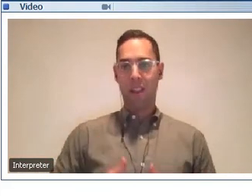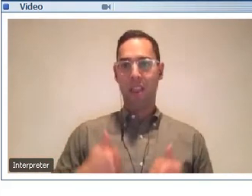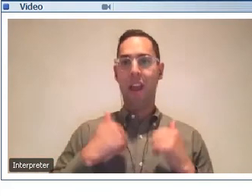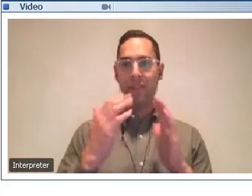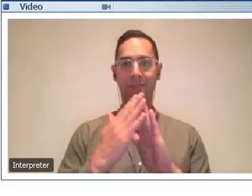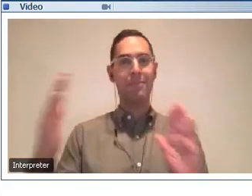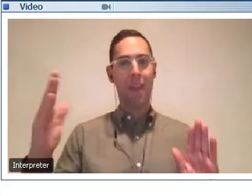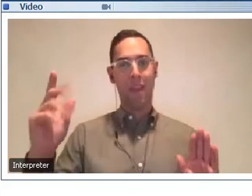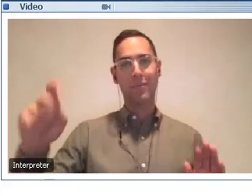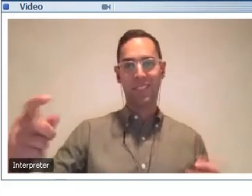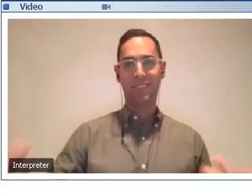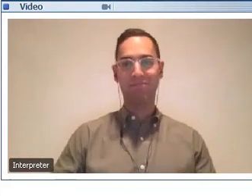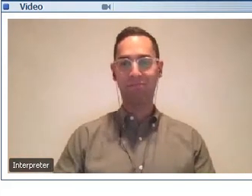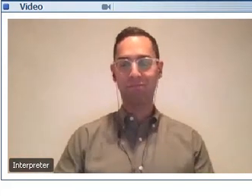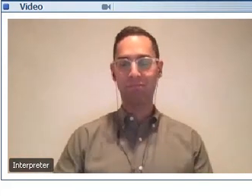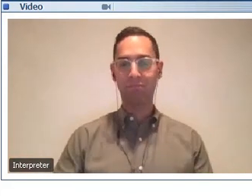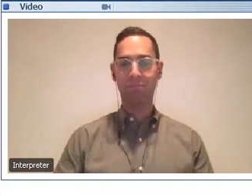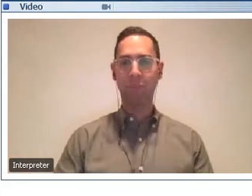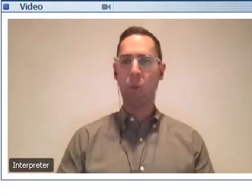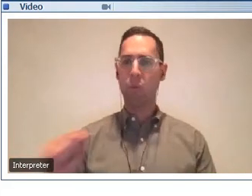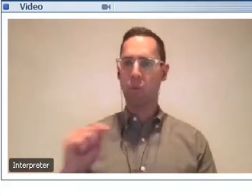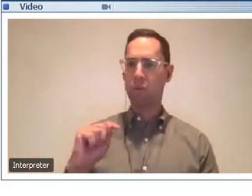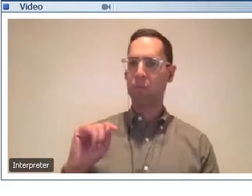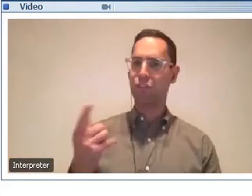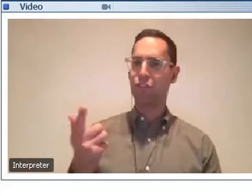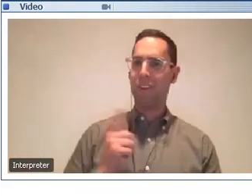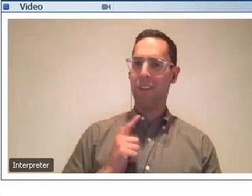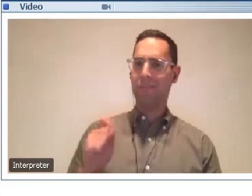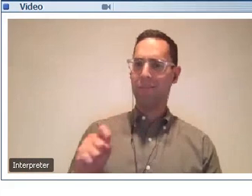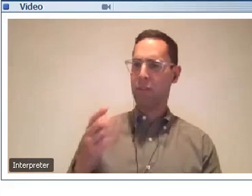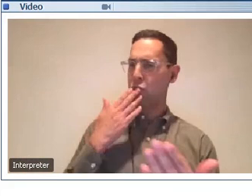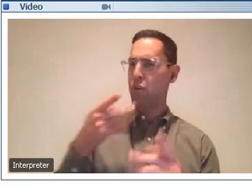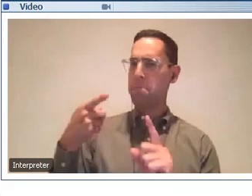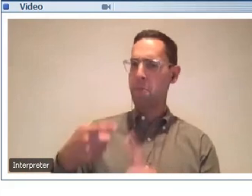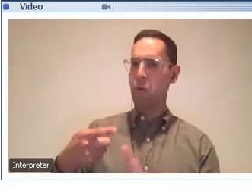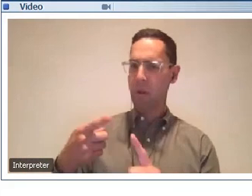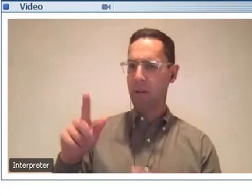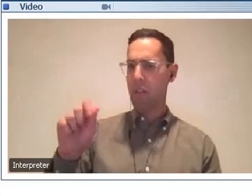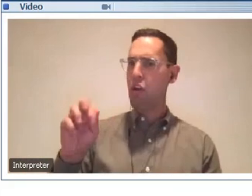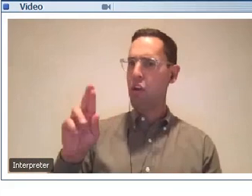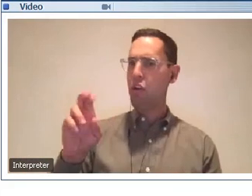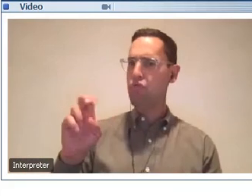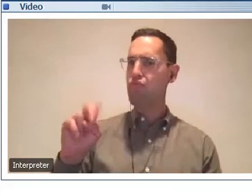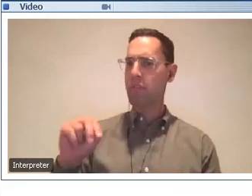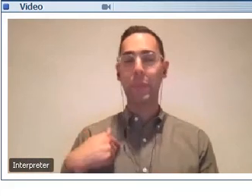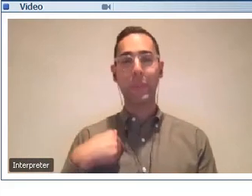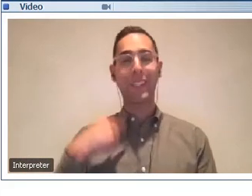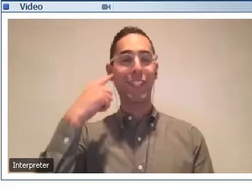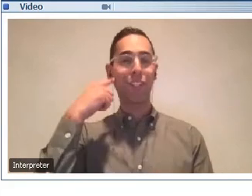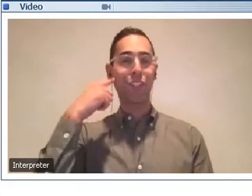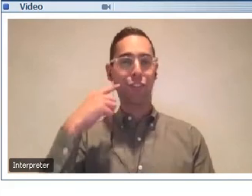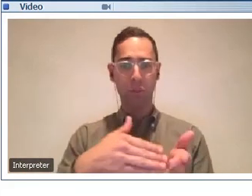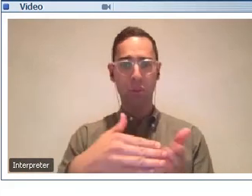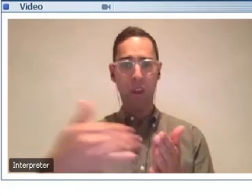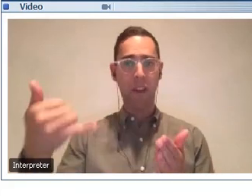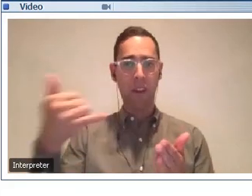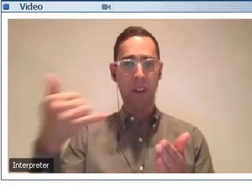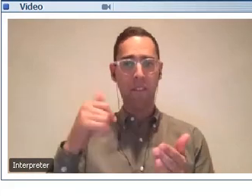Lauren. Yep. And we often hear at the ARC from families that include a worker